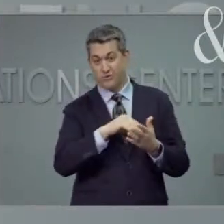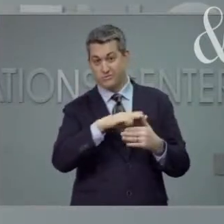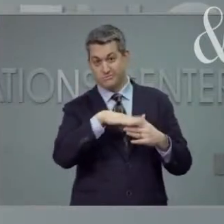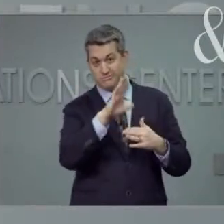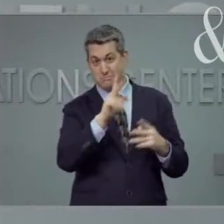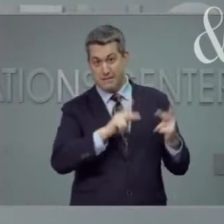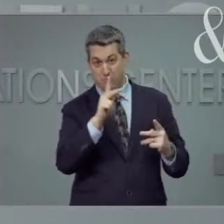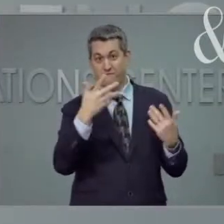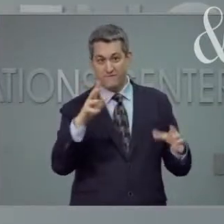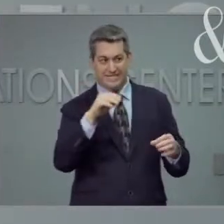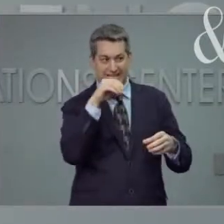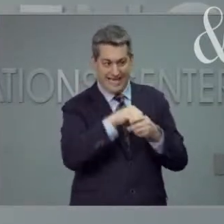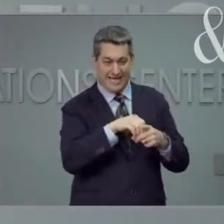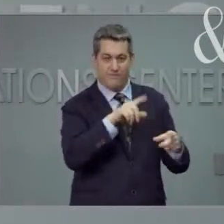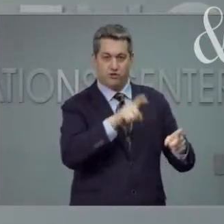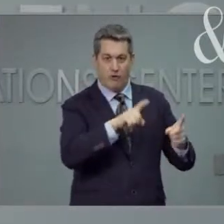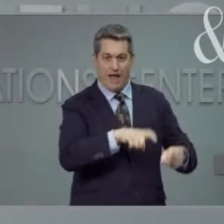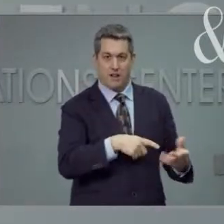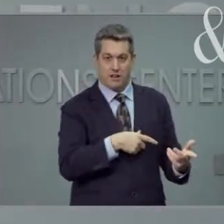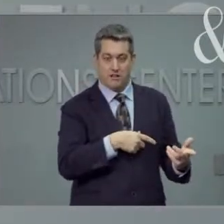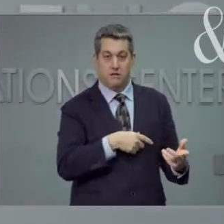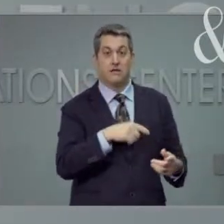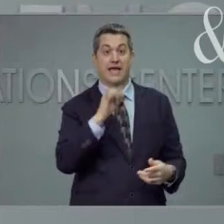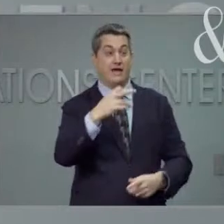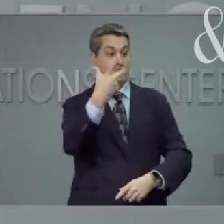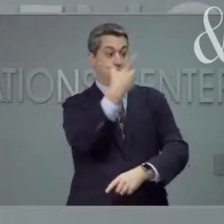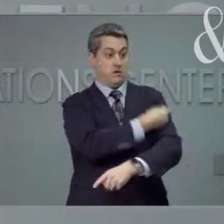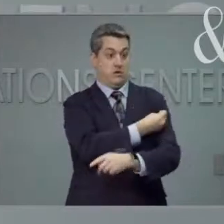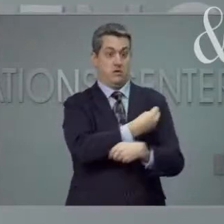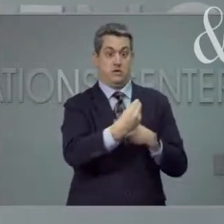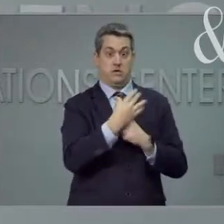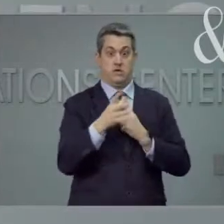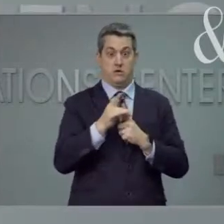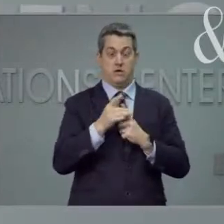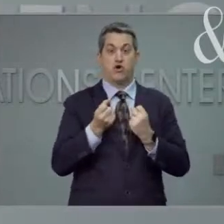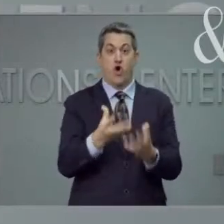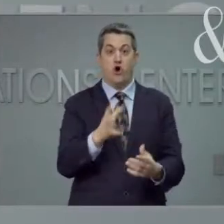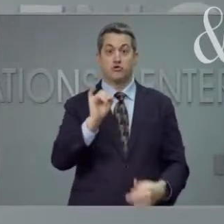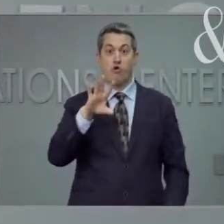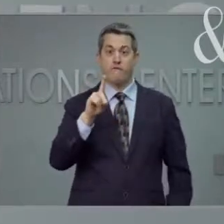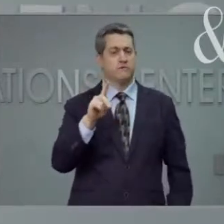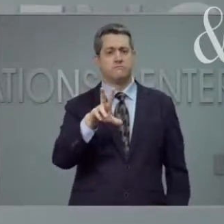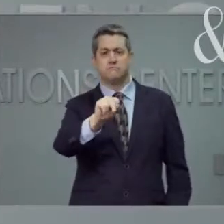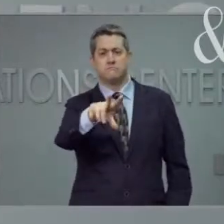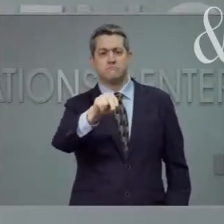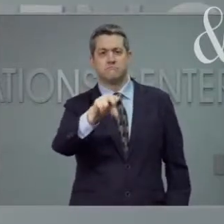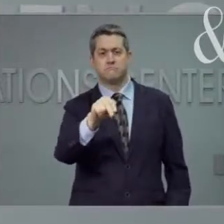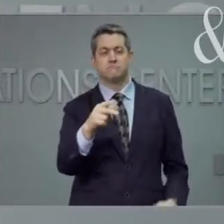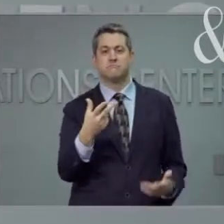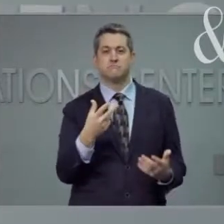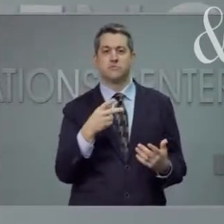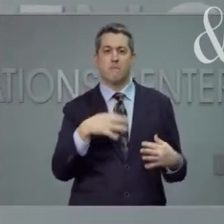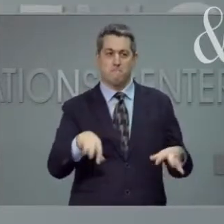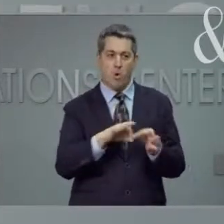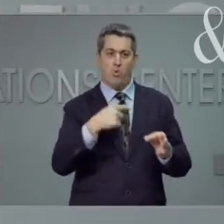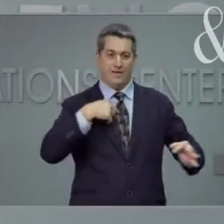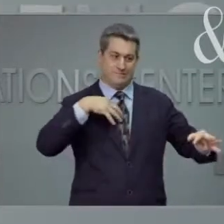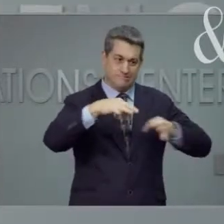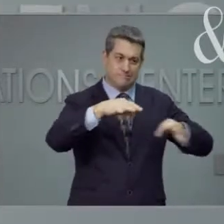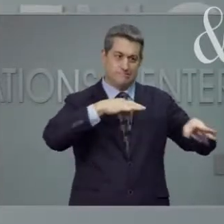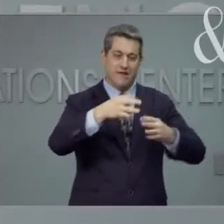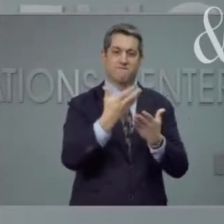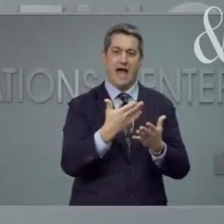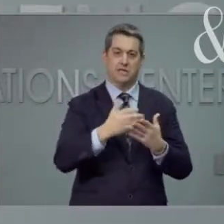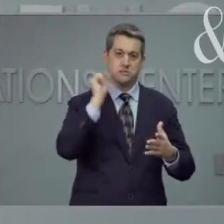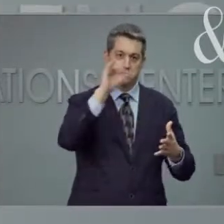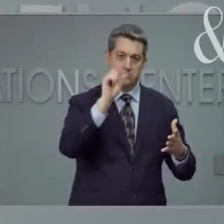trials, that you can't get COVID from the vaccine. I think these are all really important things for folks to hear. I think now that we've had